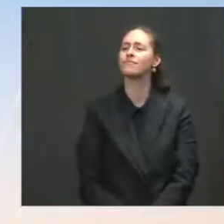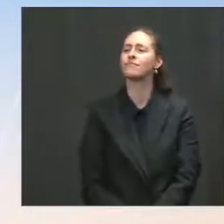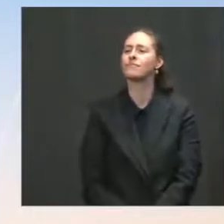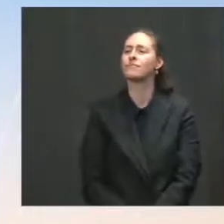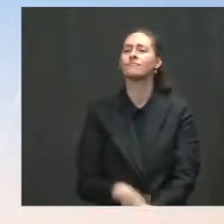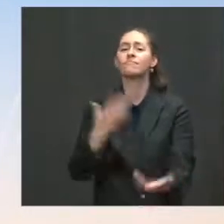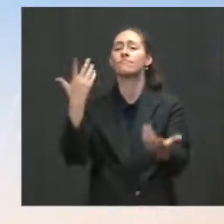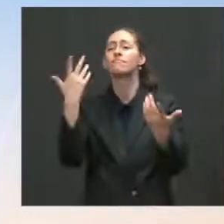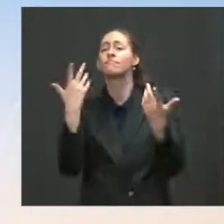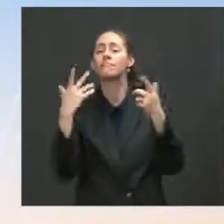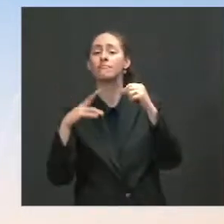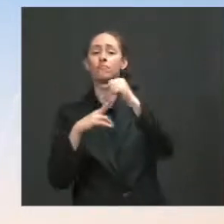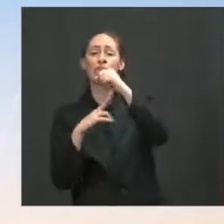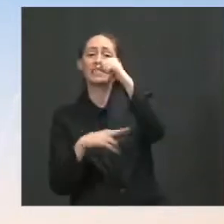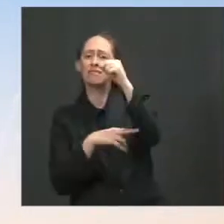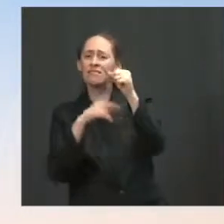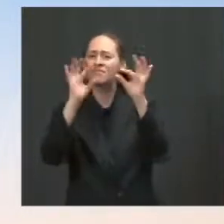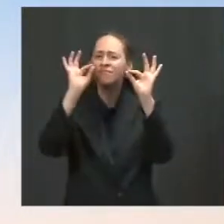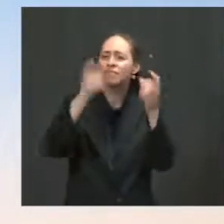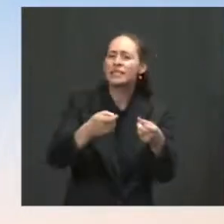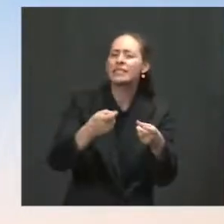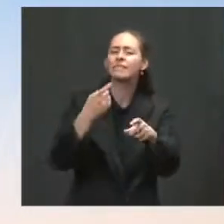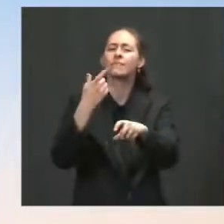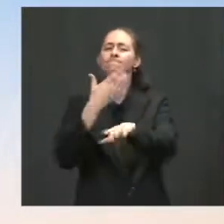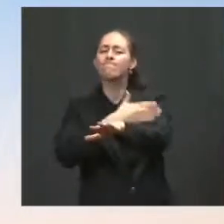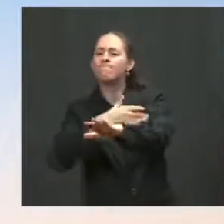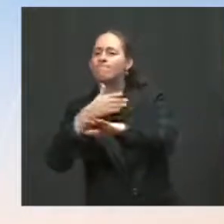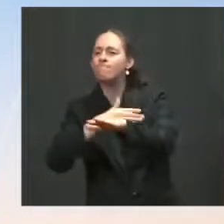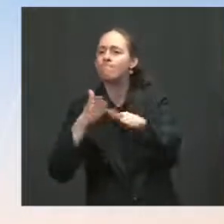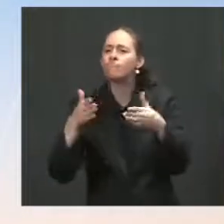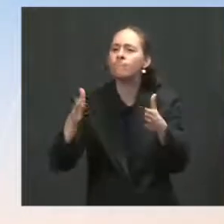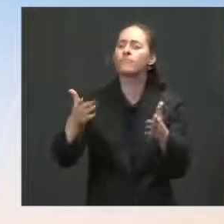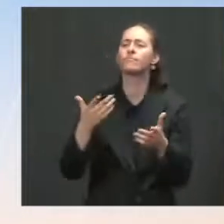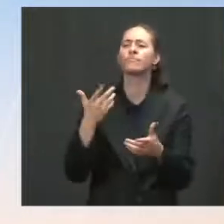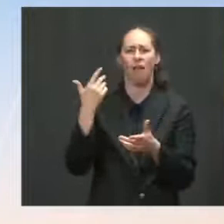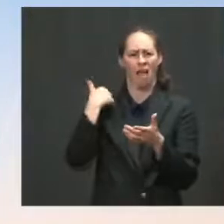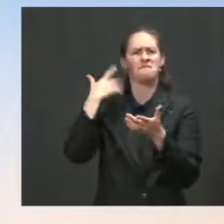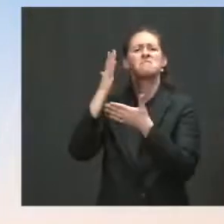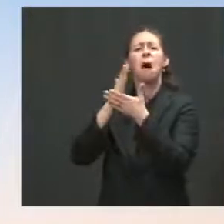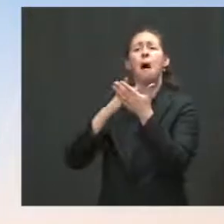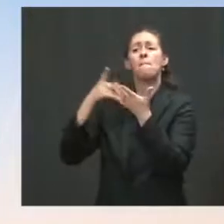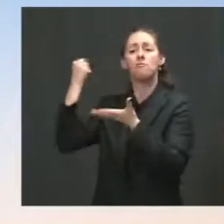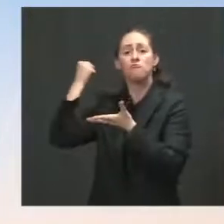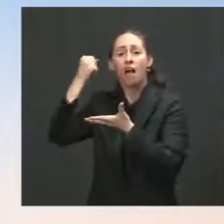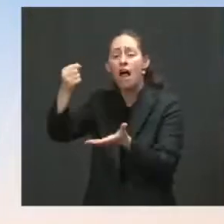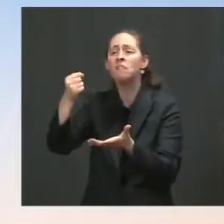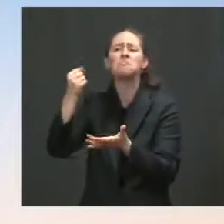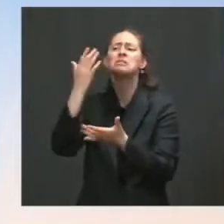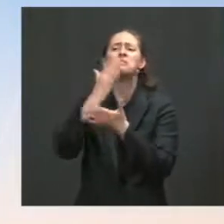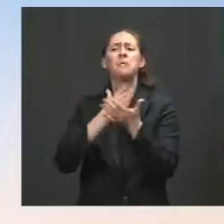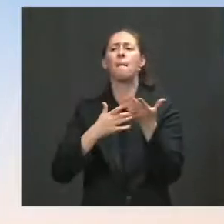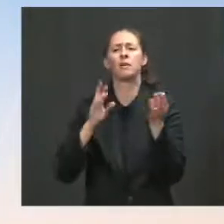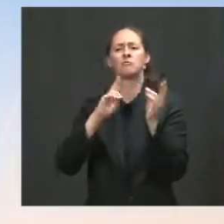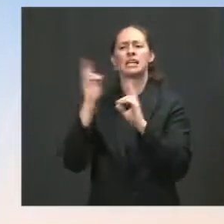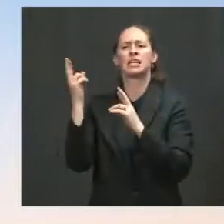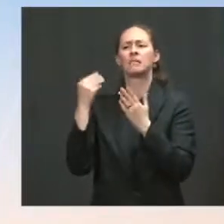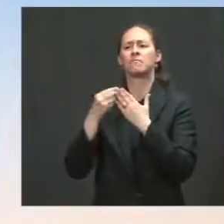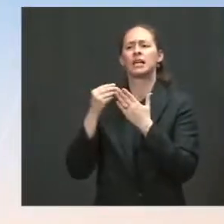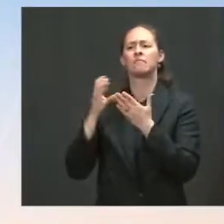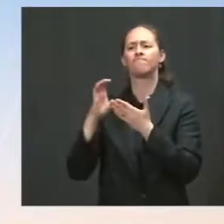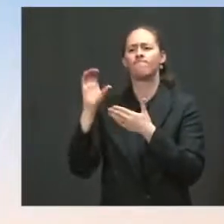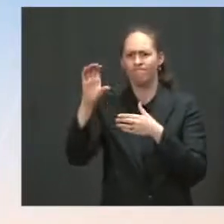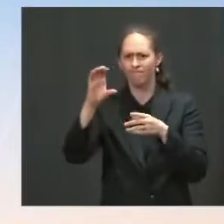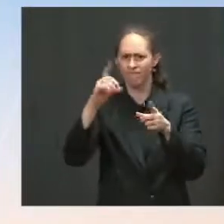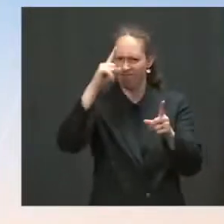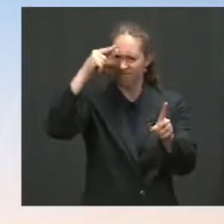repaired. Some of that will be through grant funding. Some of it will be through funding that will be designated in the piece of in the